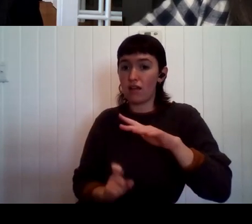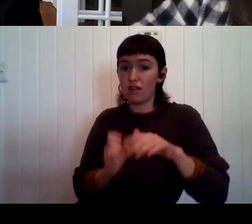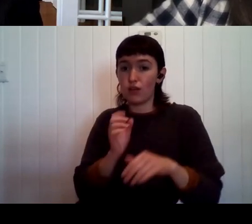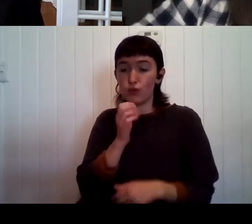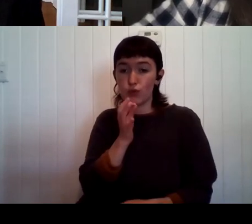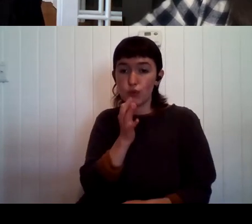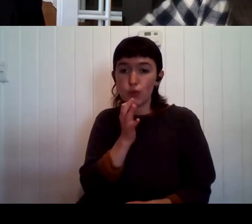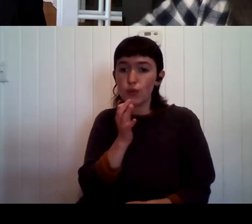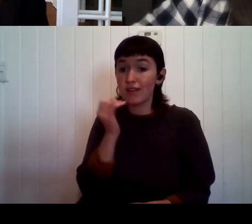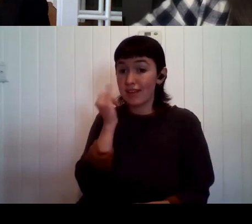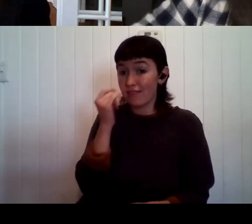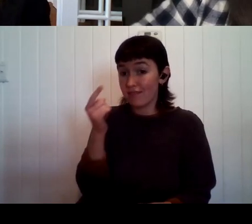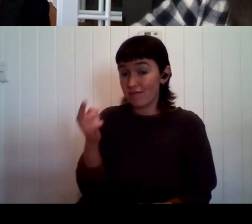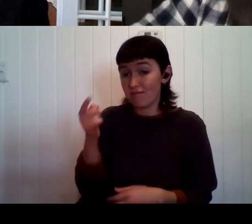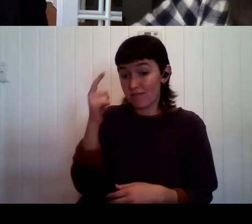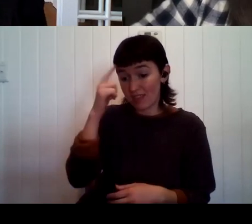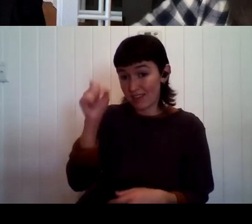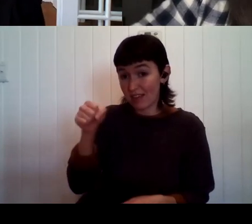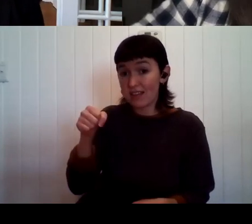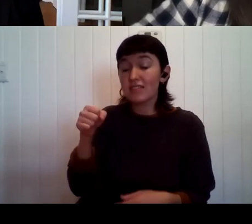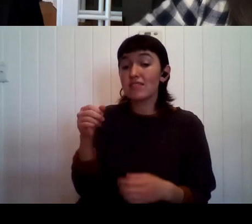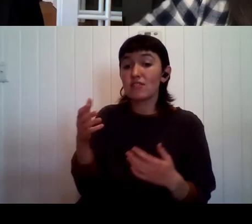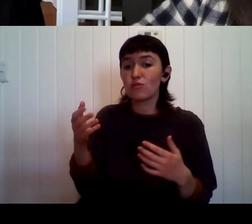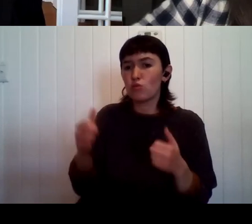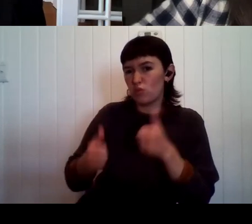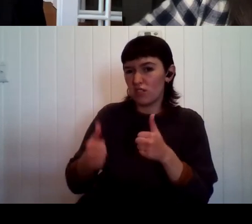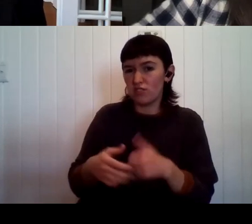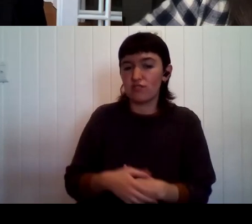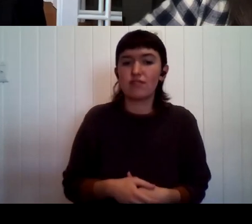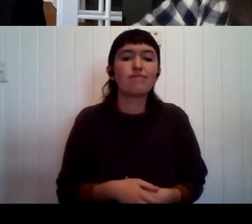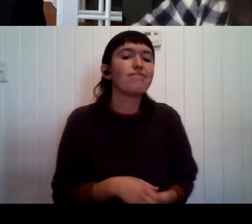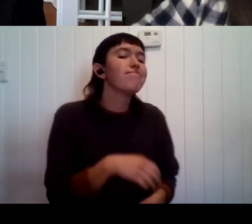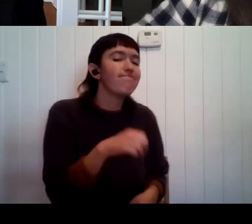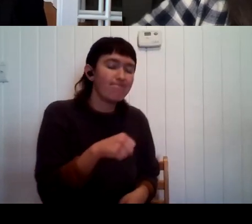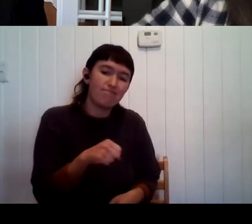Yeah. Unfortunately, yes. Yeah, it is true.